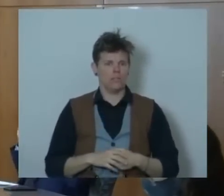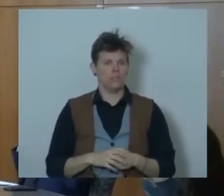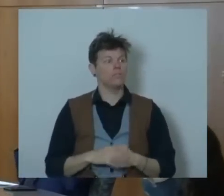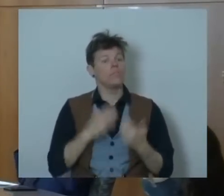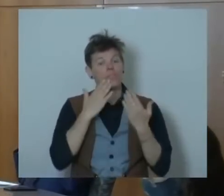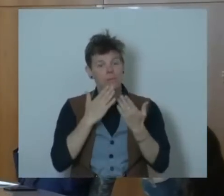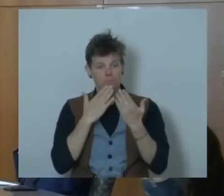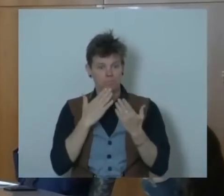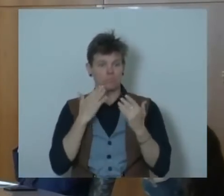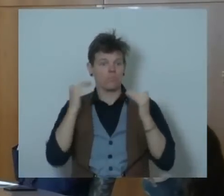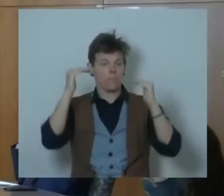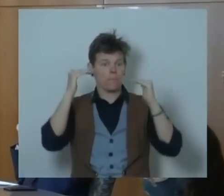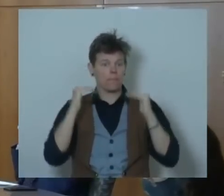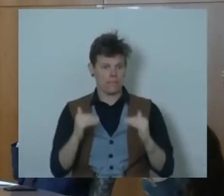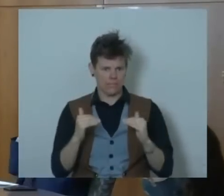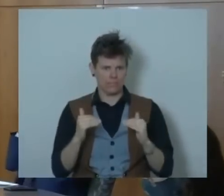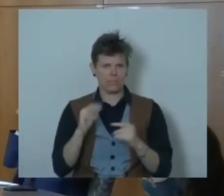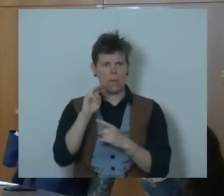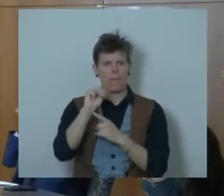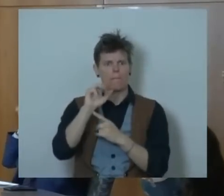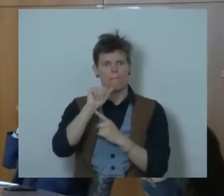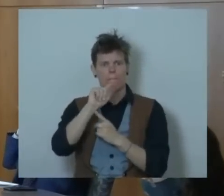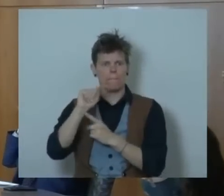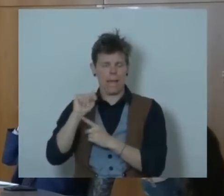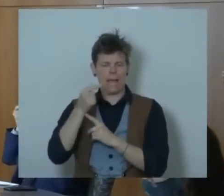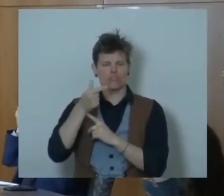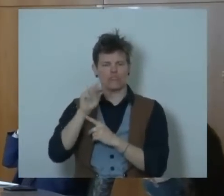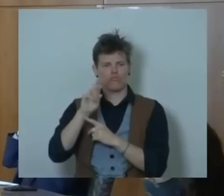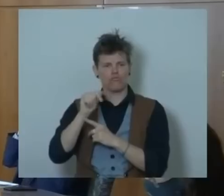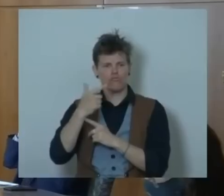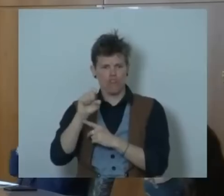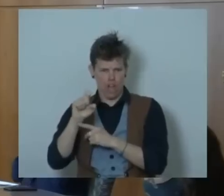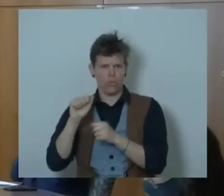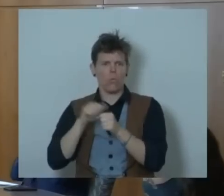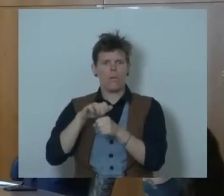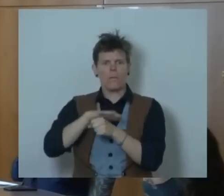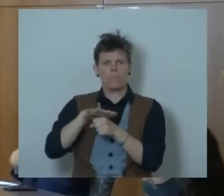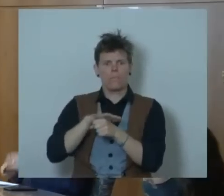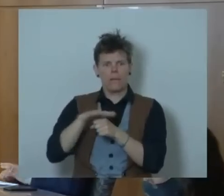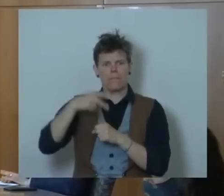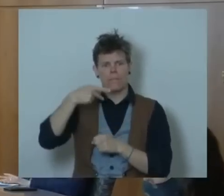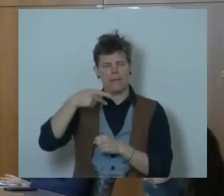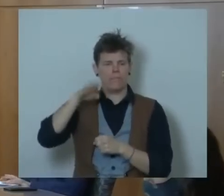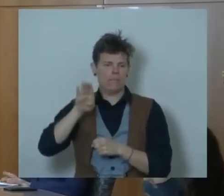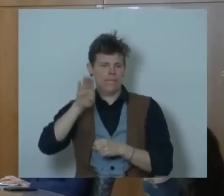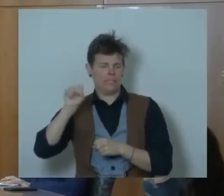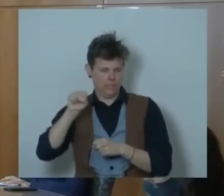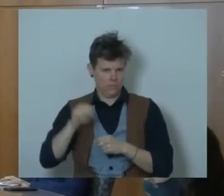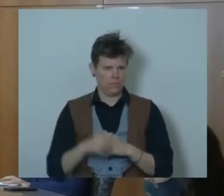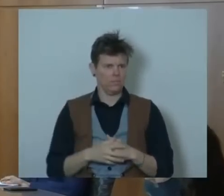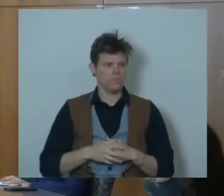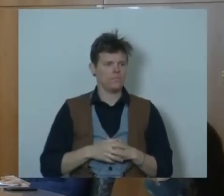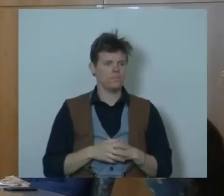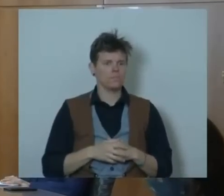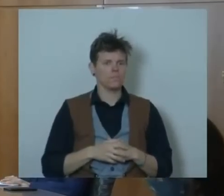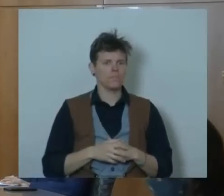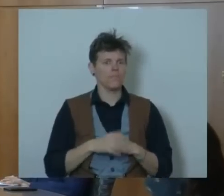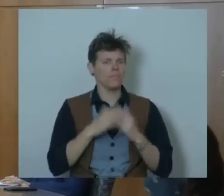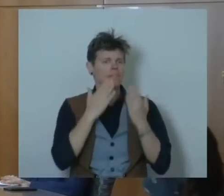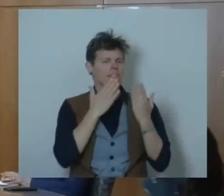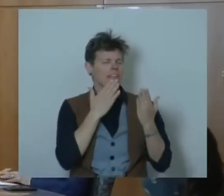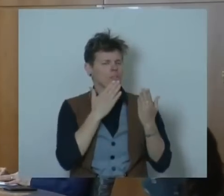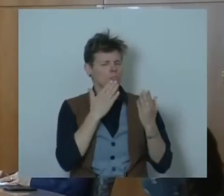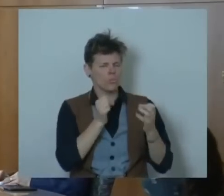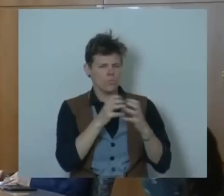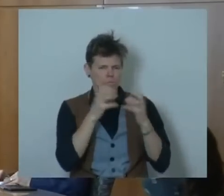to Matt Grebs with New Mexico PBS. Matt, you are unmuted. Go ahead and ask your question. Thanks so much. I wanted to go